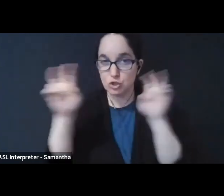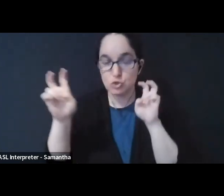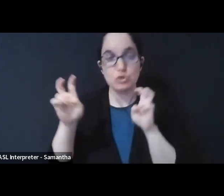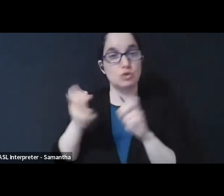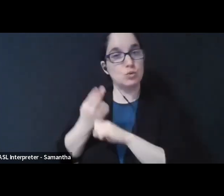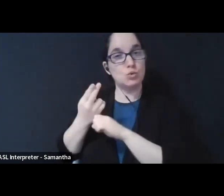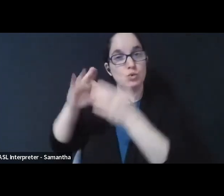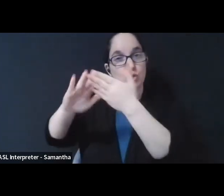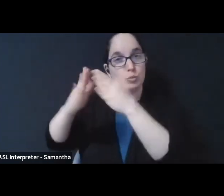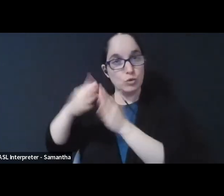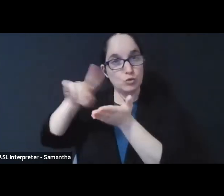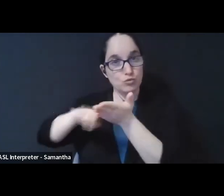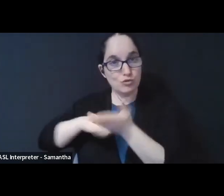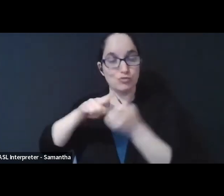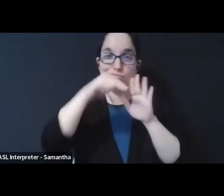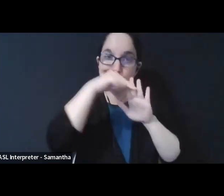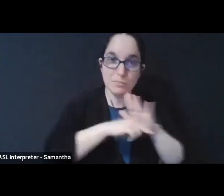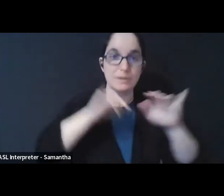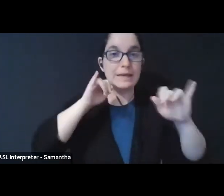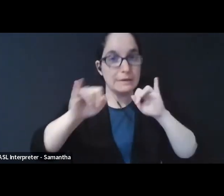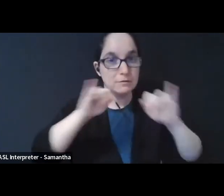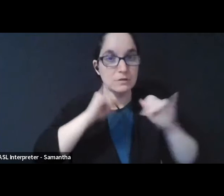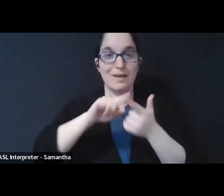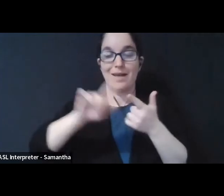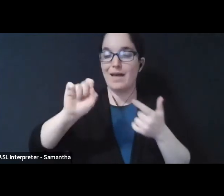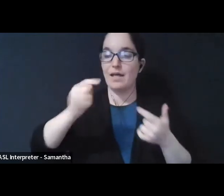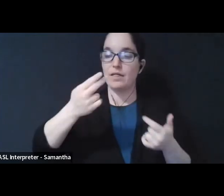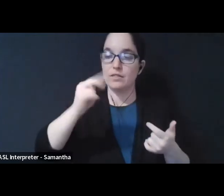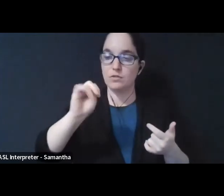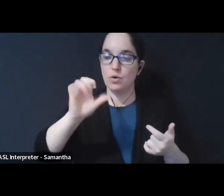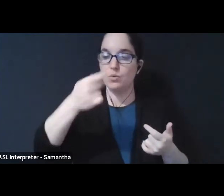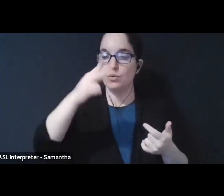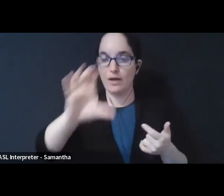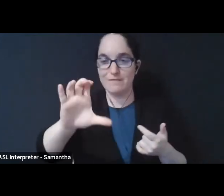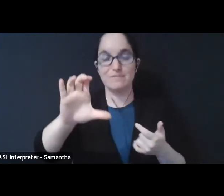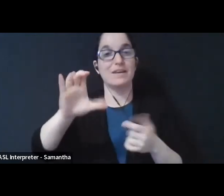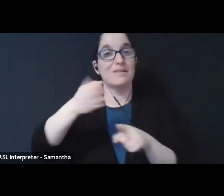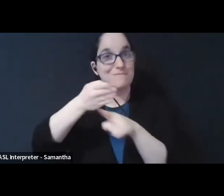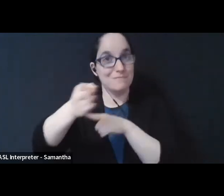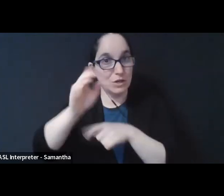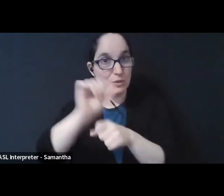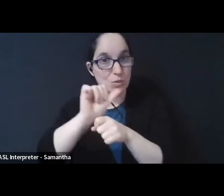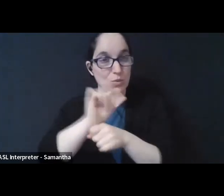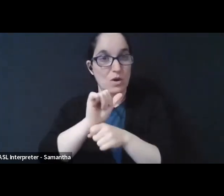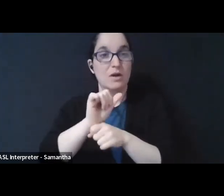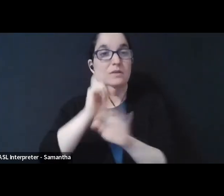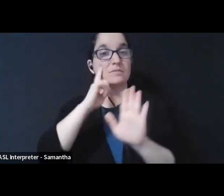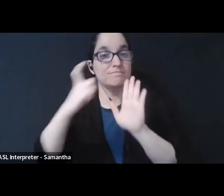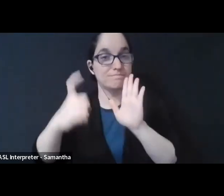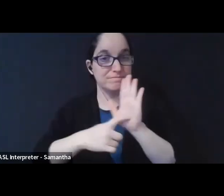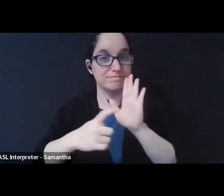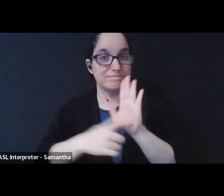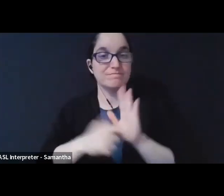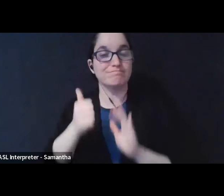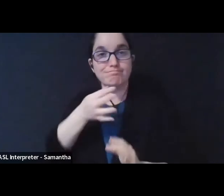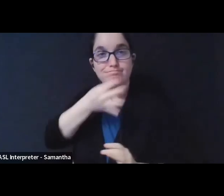community-driven research, in-depth interviews, ethnographic fieldwork to focus on issues including uncredentialed expertise and